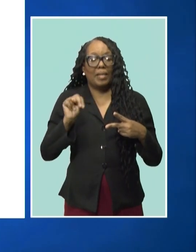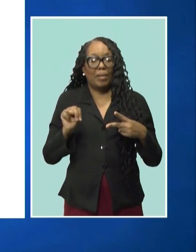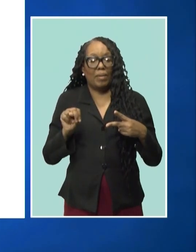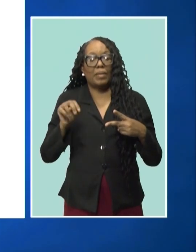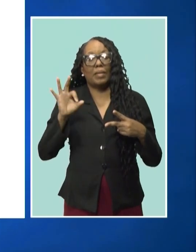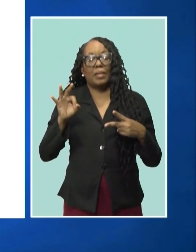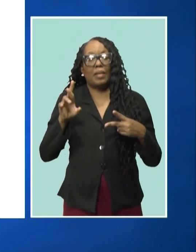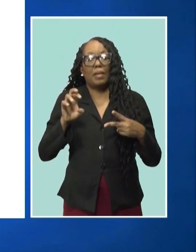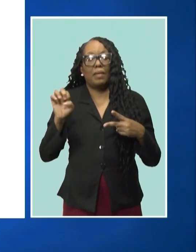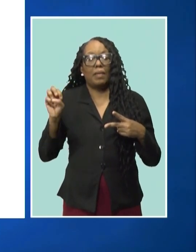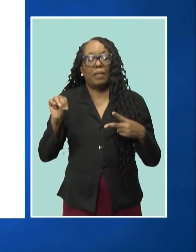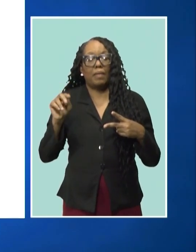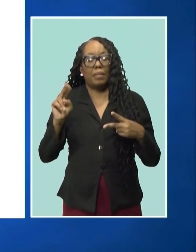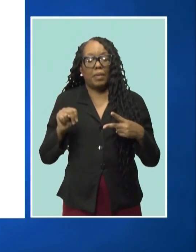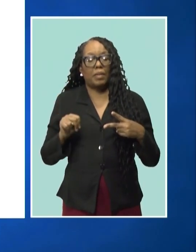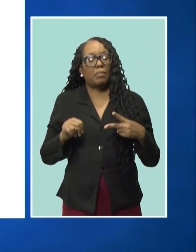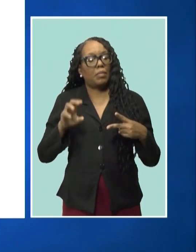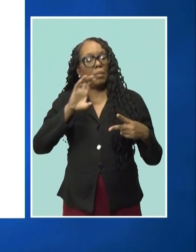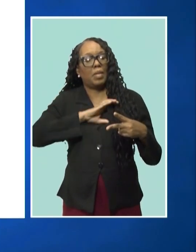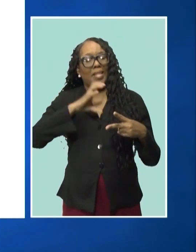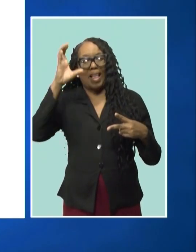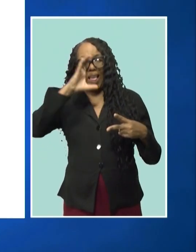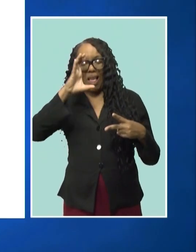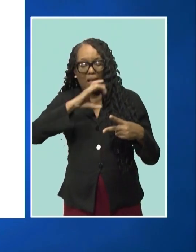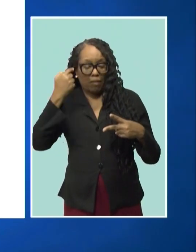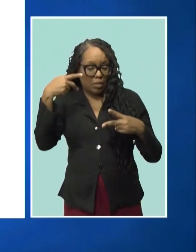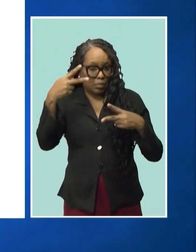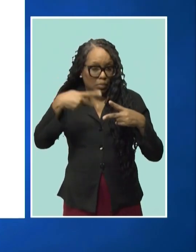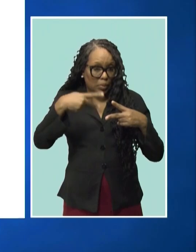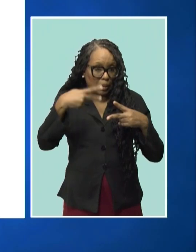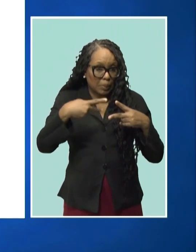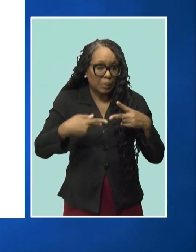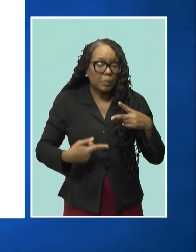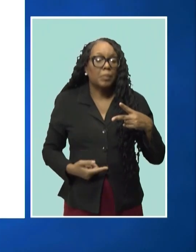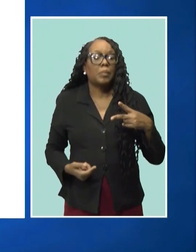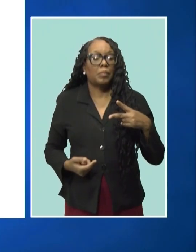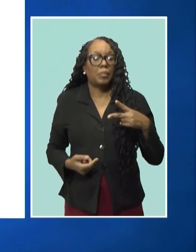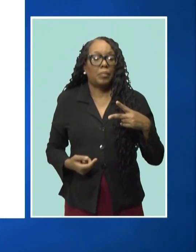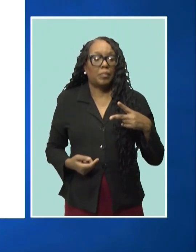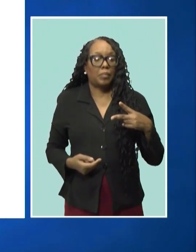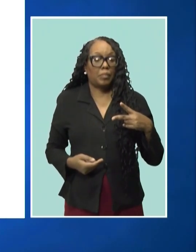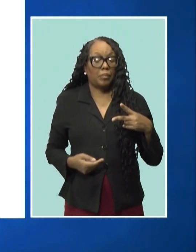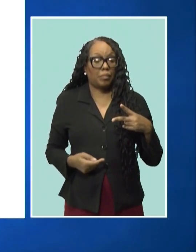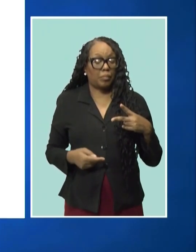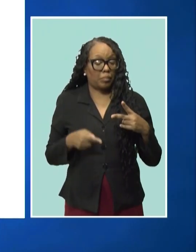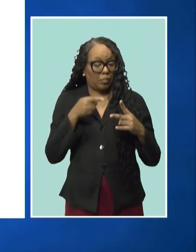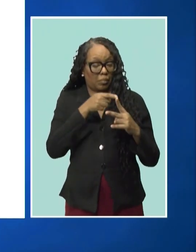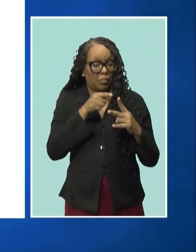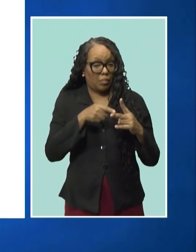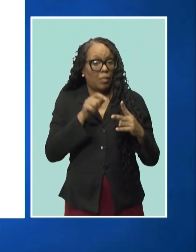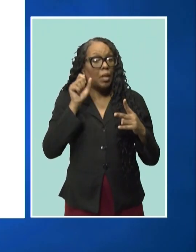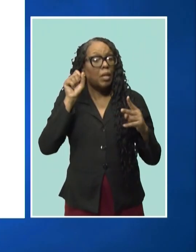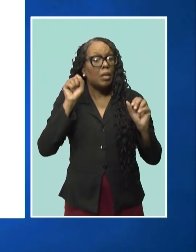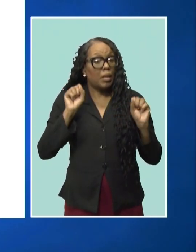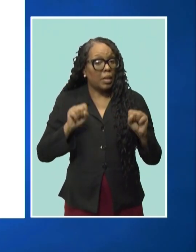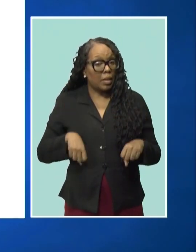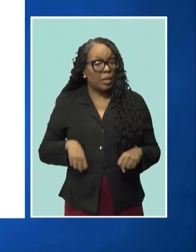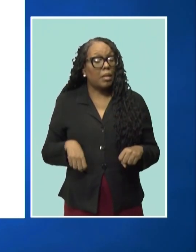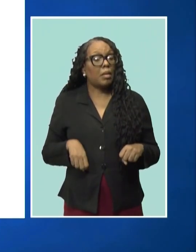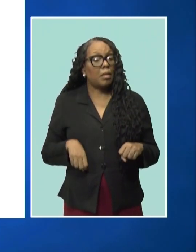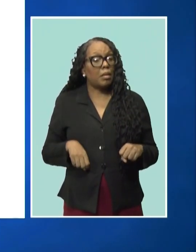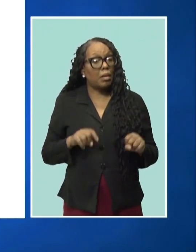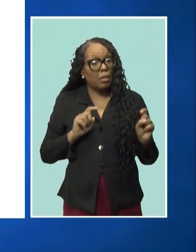Boy, are wanted for questioning in connection with criminal matters. The 2 wanted men have been advised they can present themselves to the